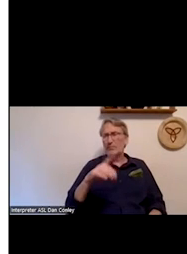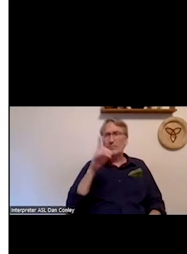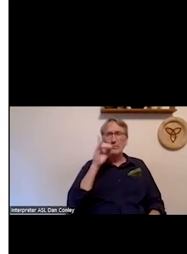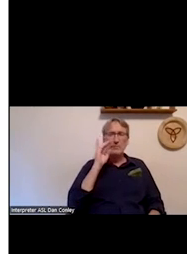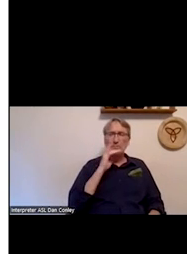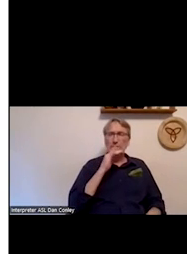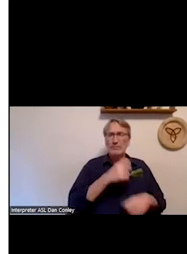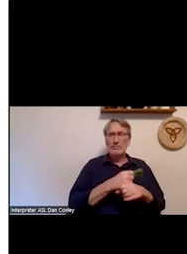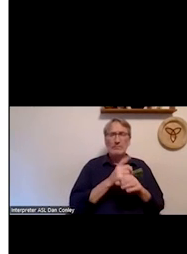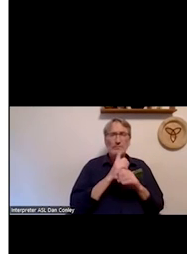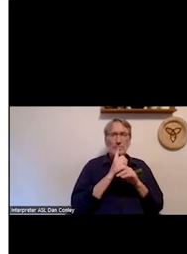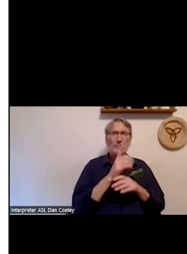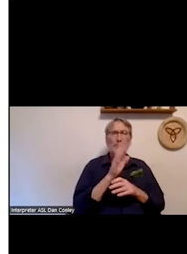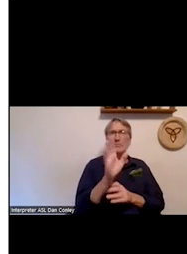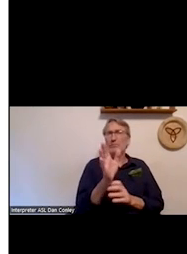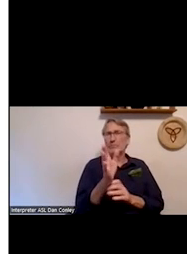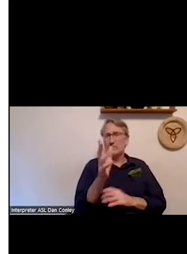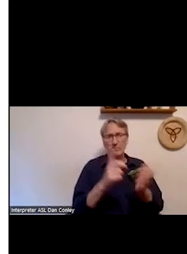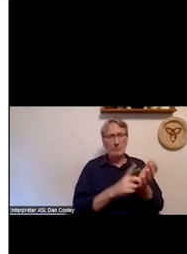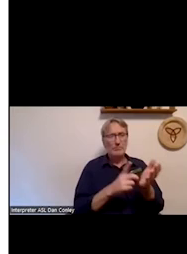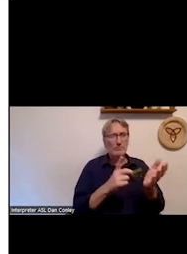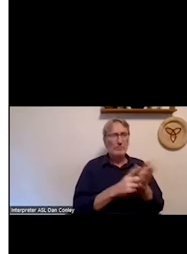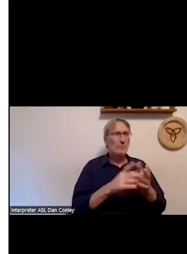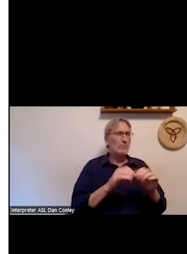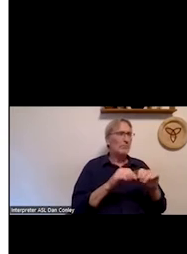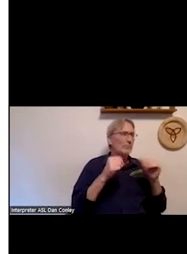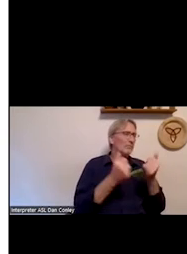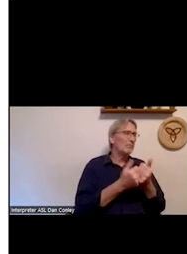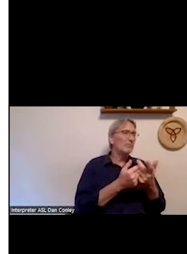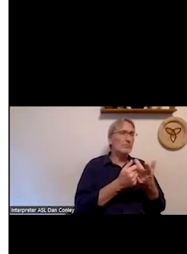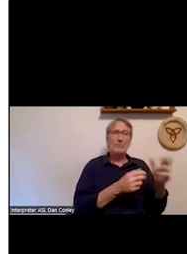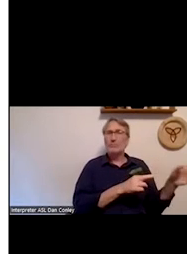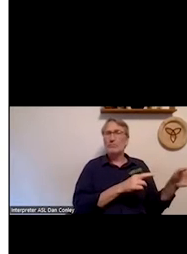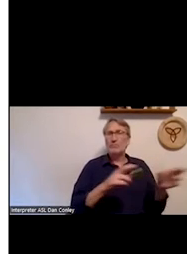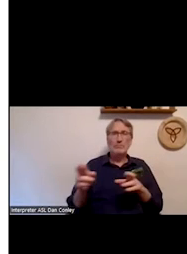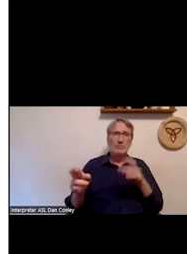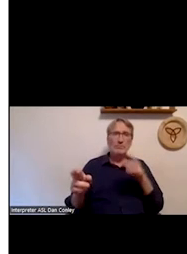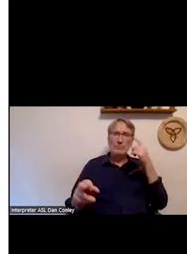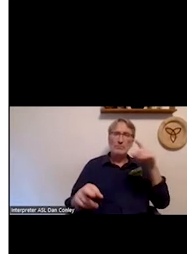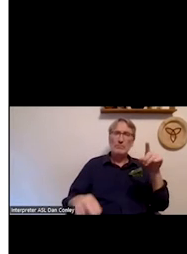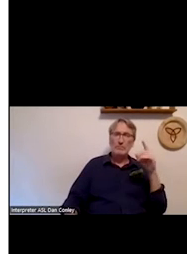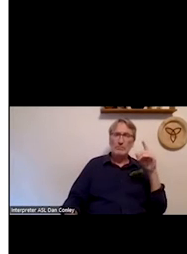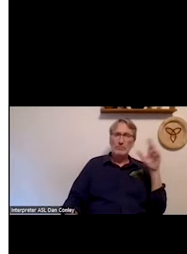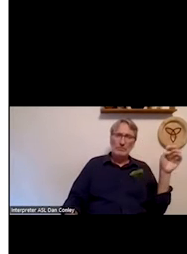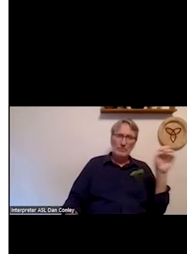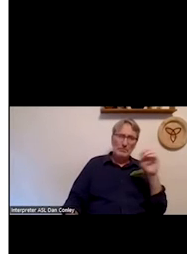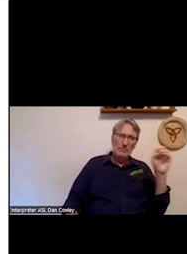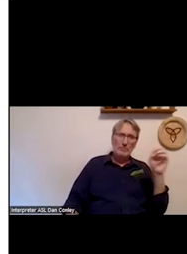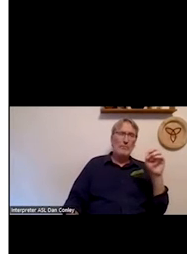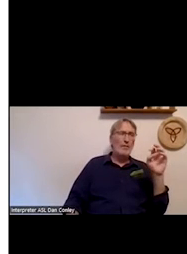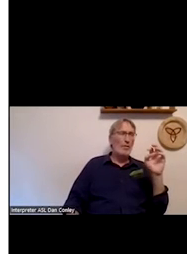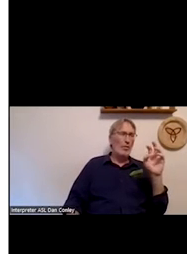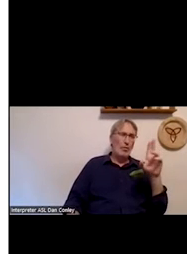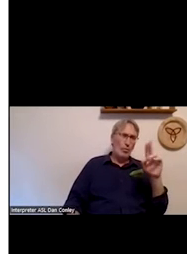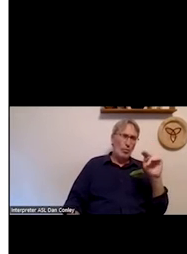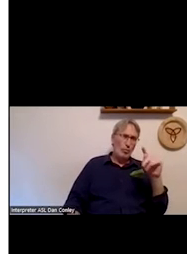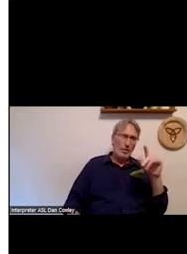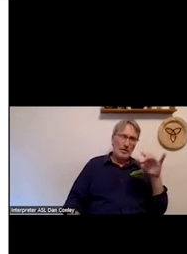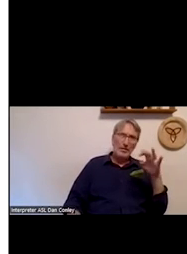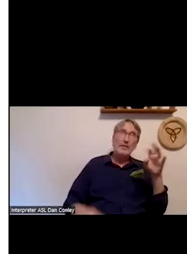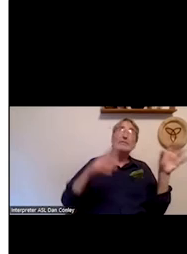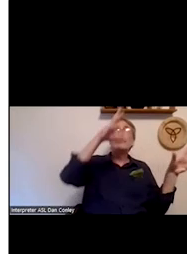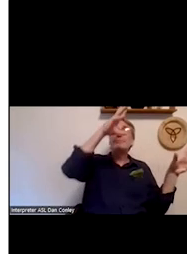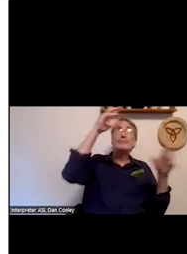making sure your practice or organization is prepared for emergencies with just some very basic information around utility outage planning, continuity of